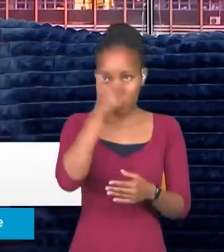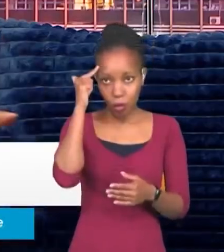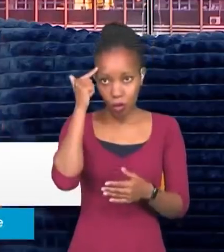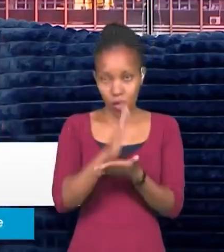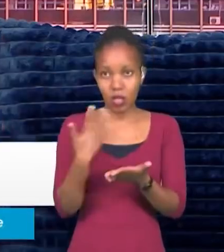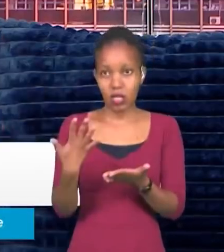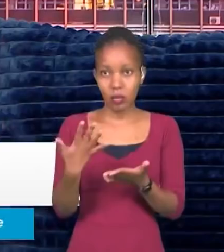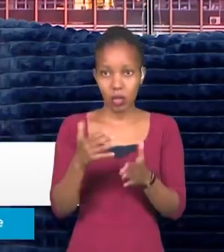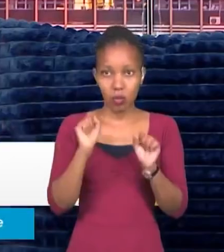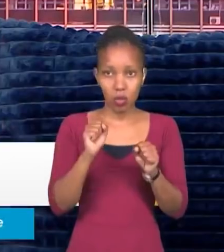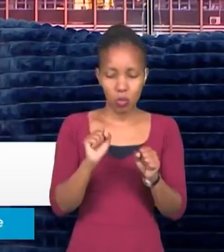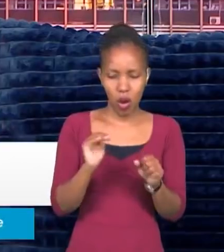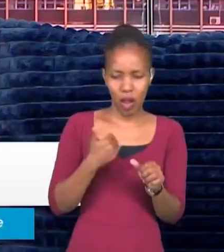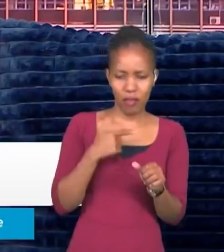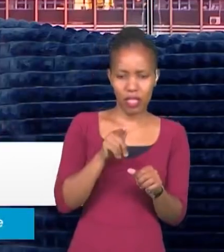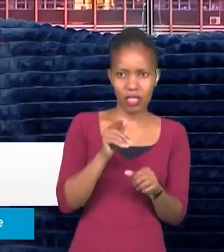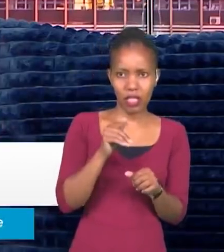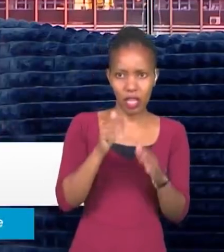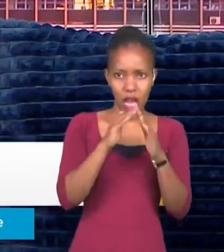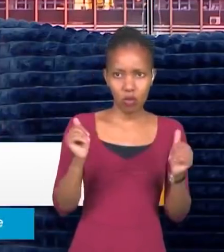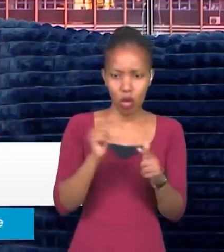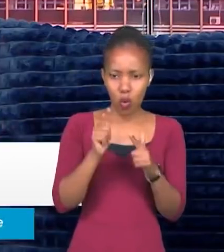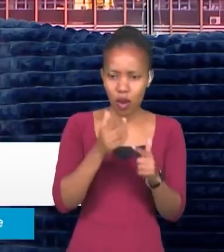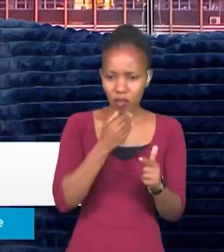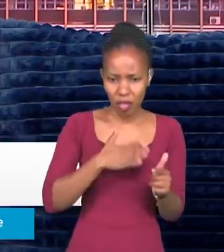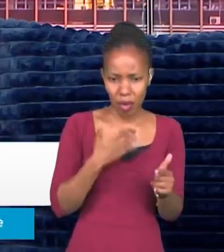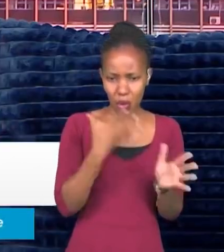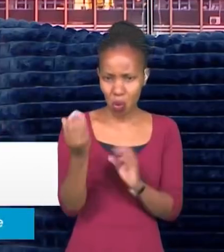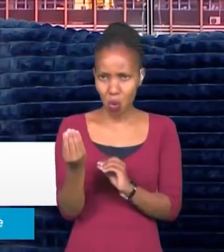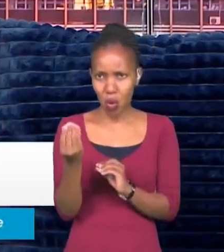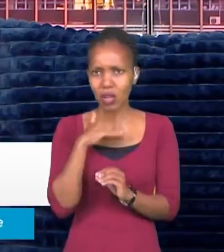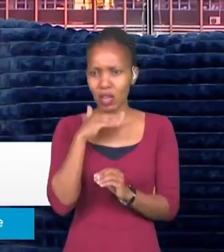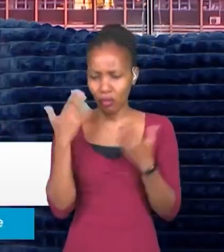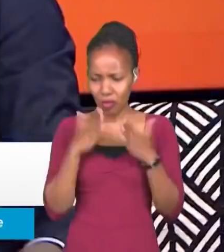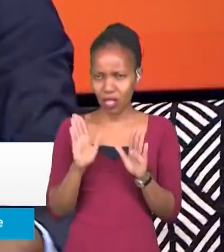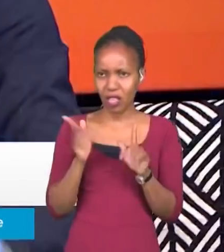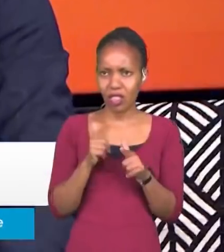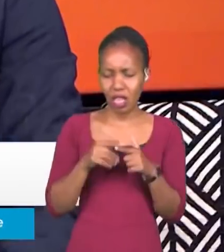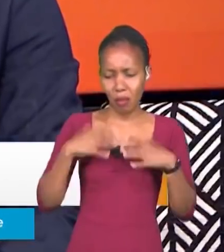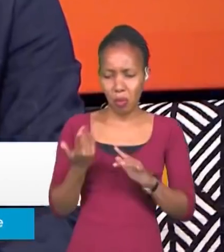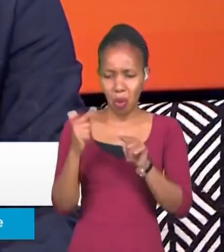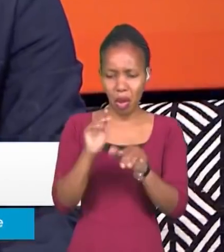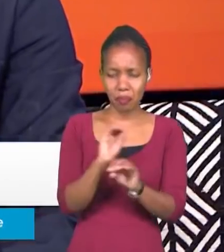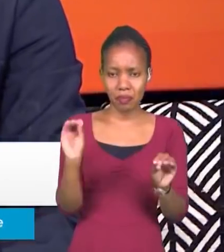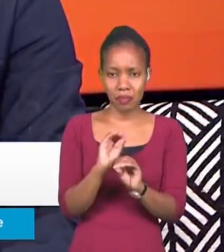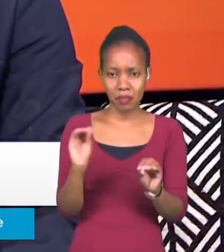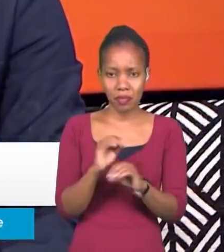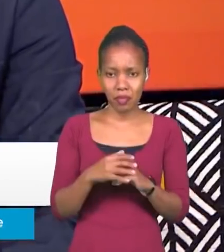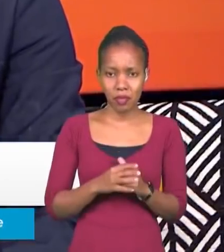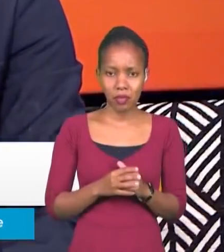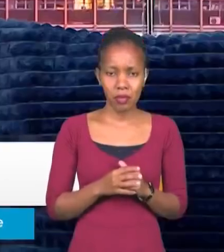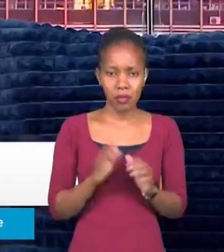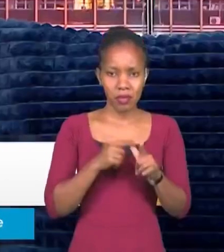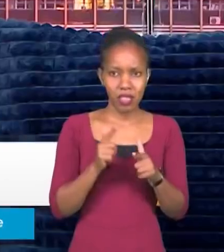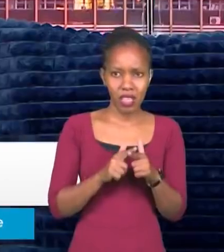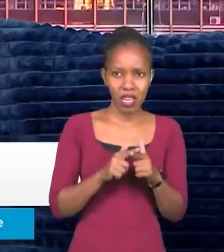they can take from this house. Yeah. But when he goes, you realize that you know, it's like you don't even hear